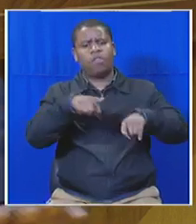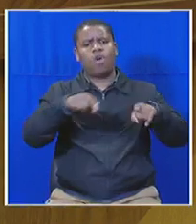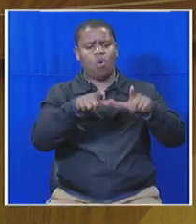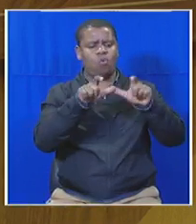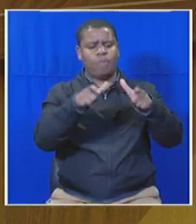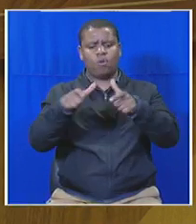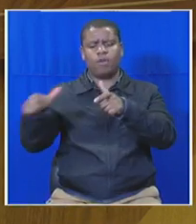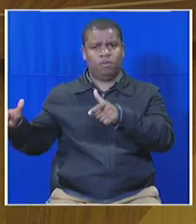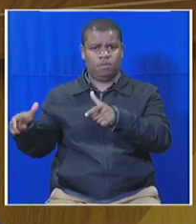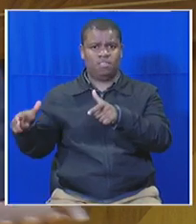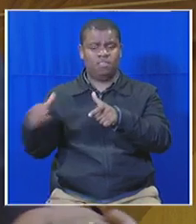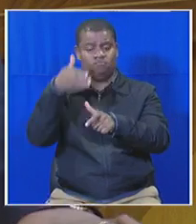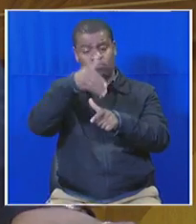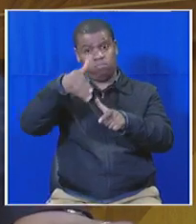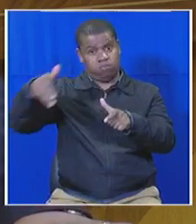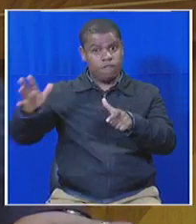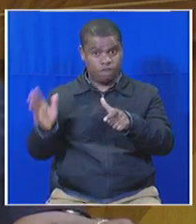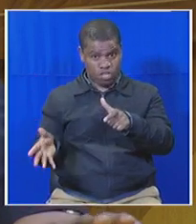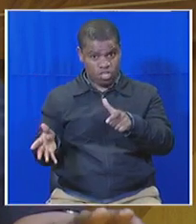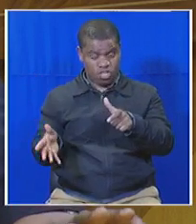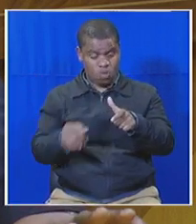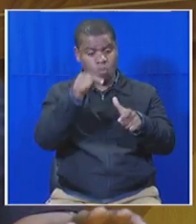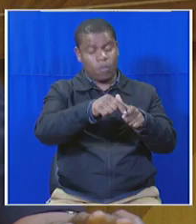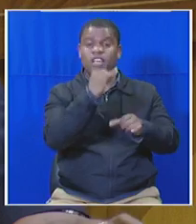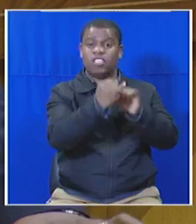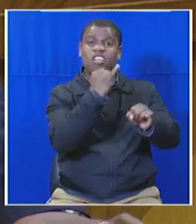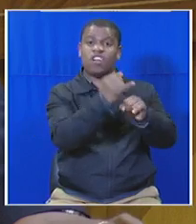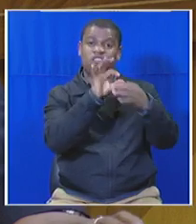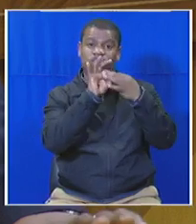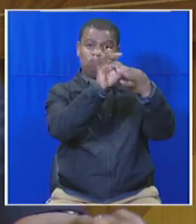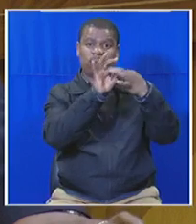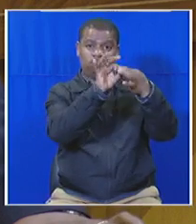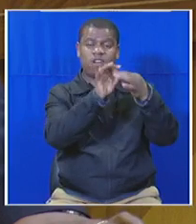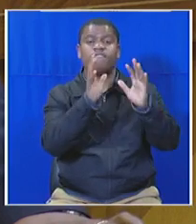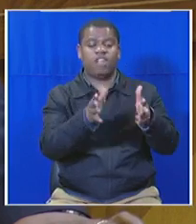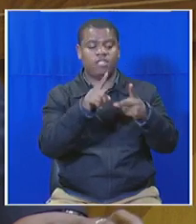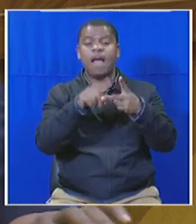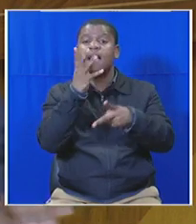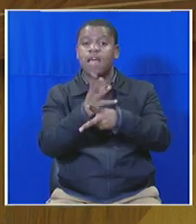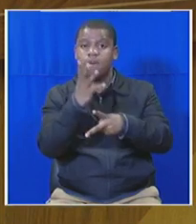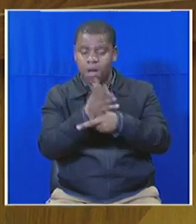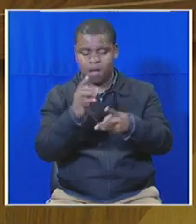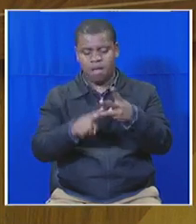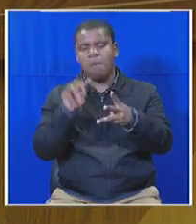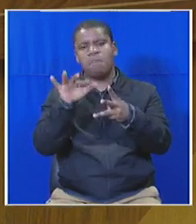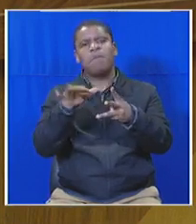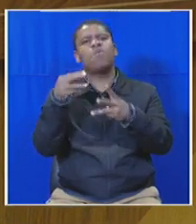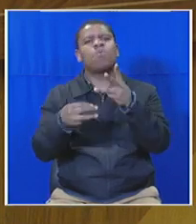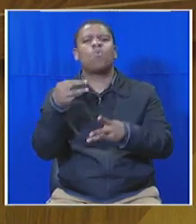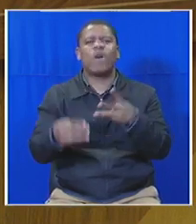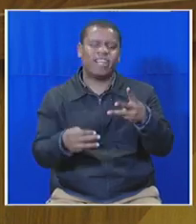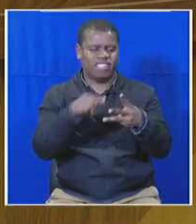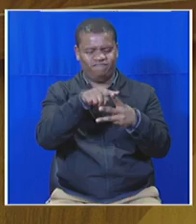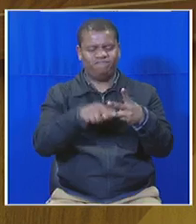his untimely death: Portfolio Committee of International Relations, Labor, and Public Works.